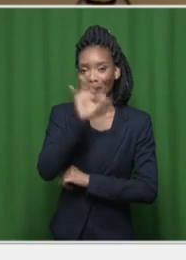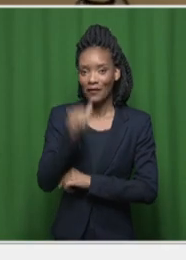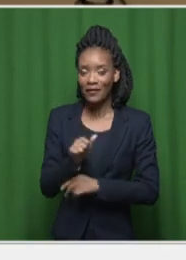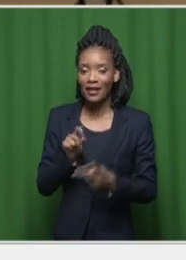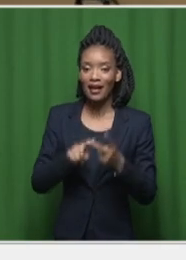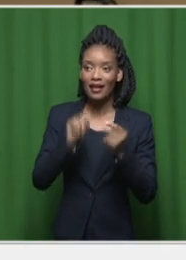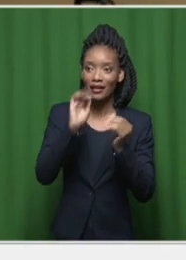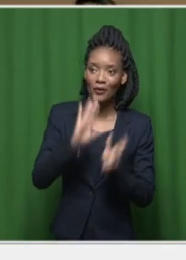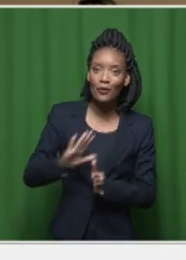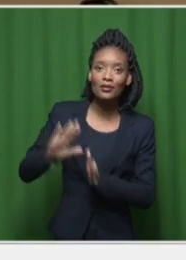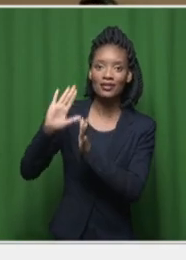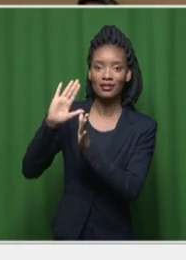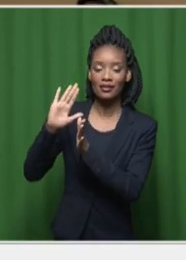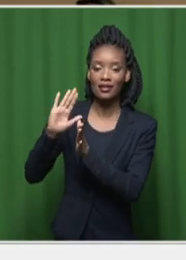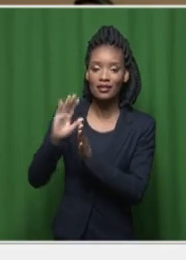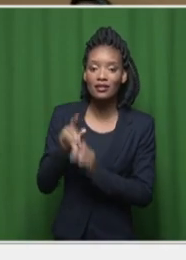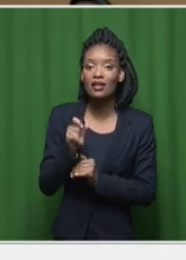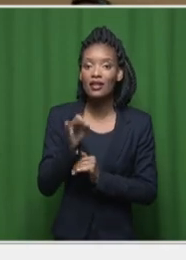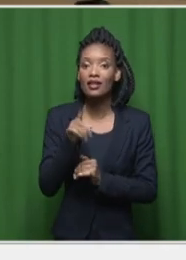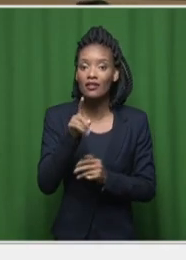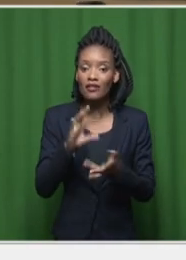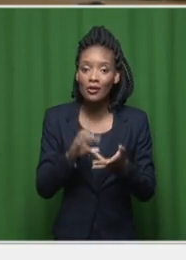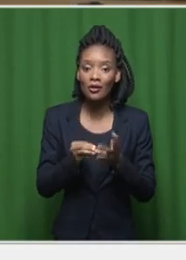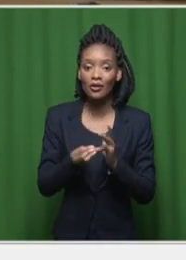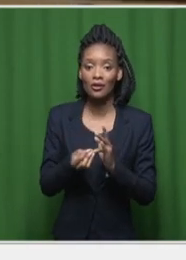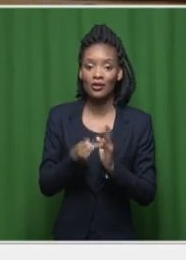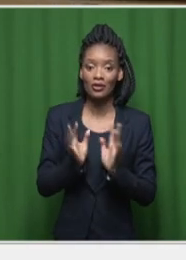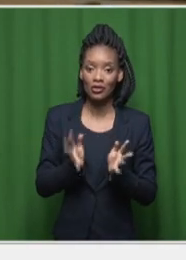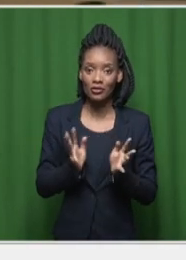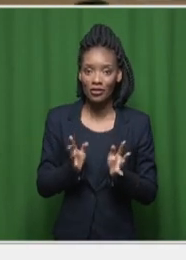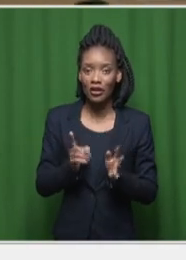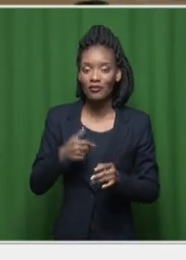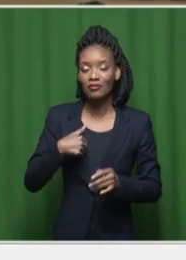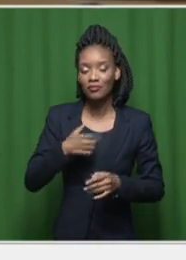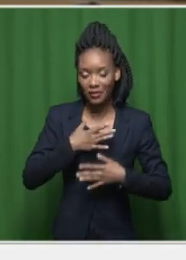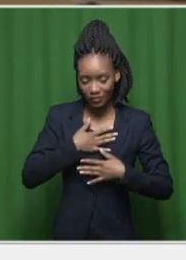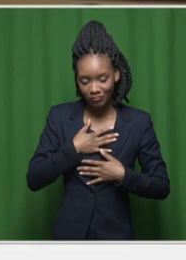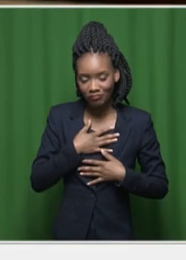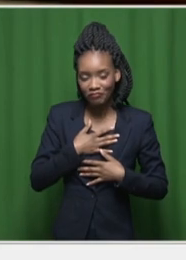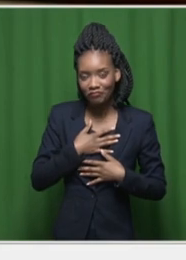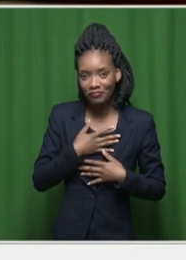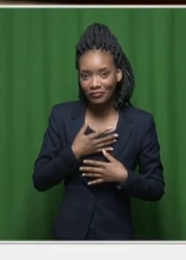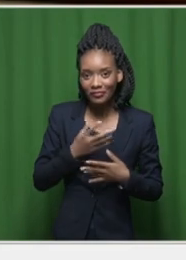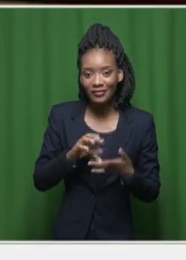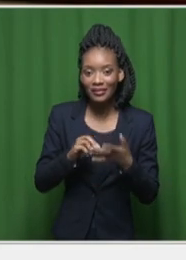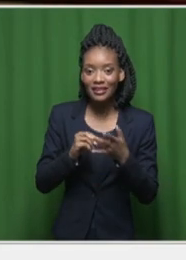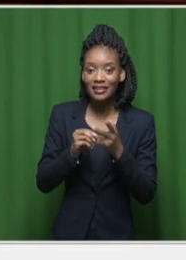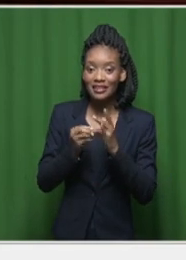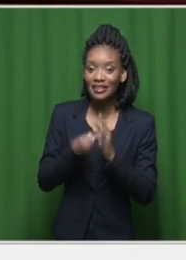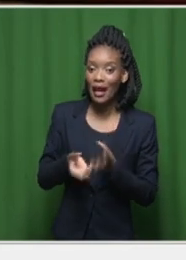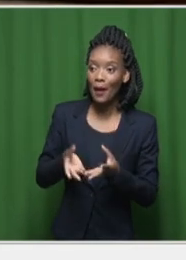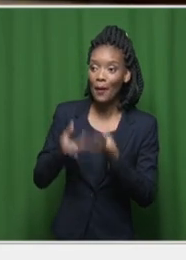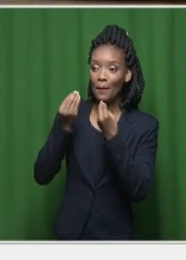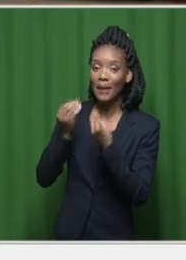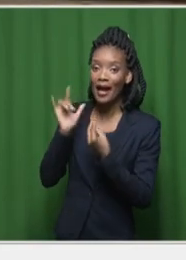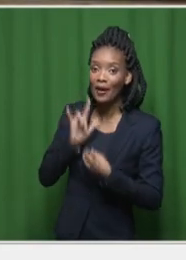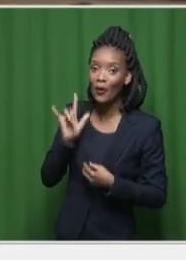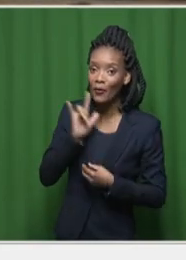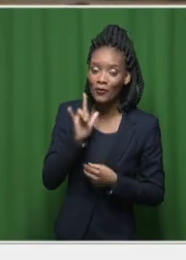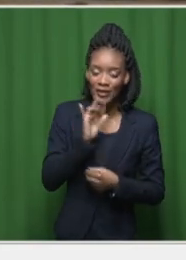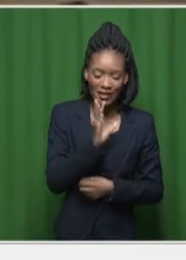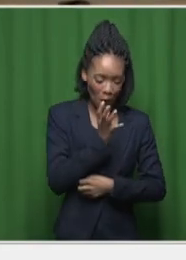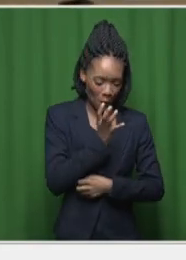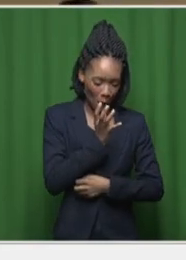continent. I mean, if any of you have tried, I know in December, I certainly did try and book to find any form of accommodation. Everything